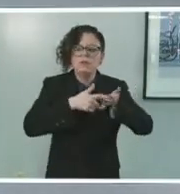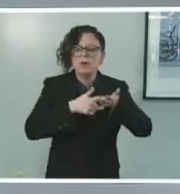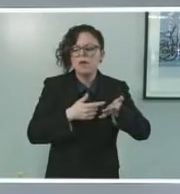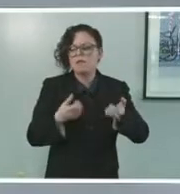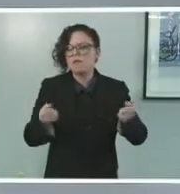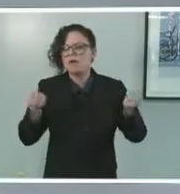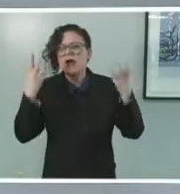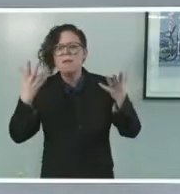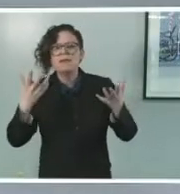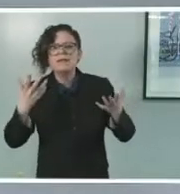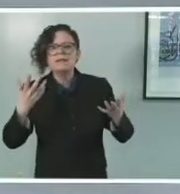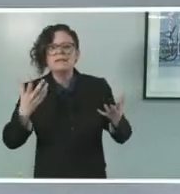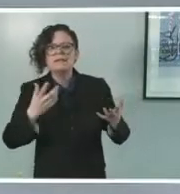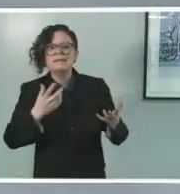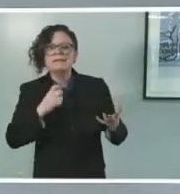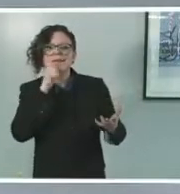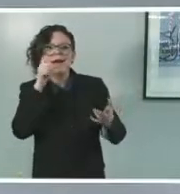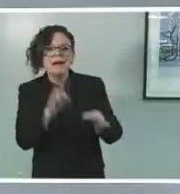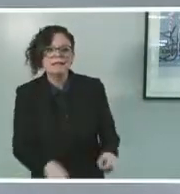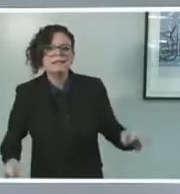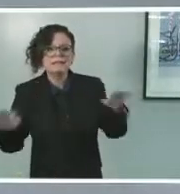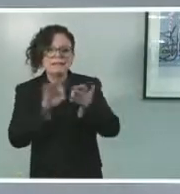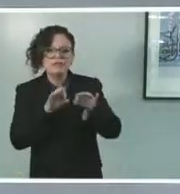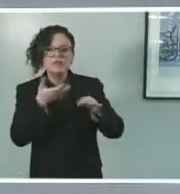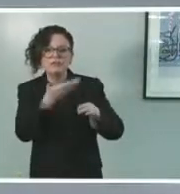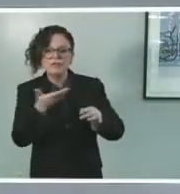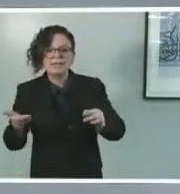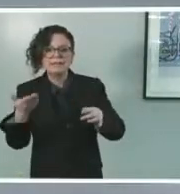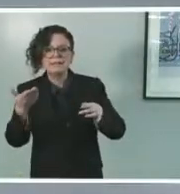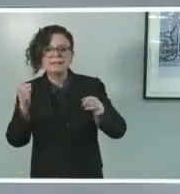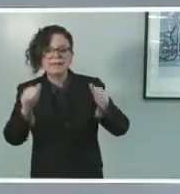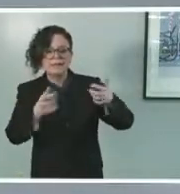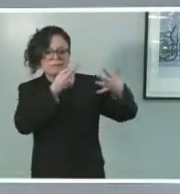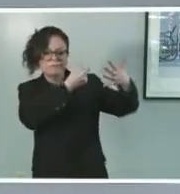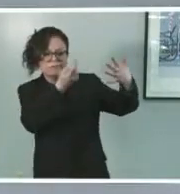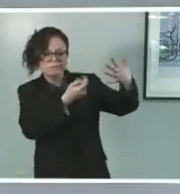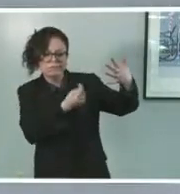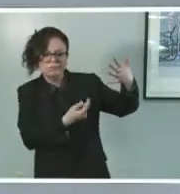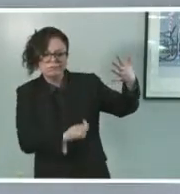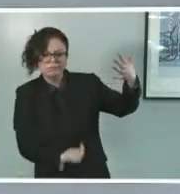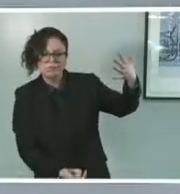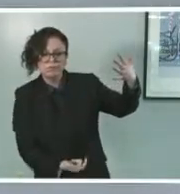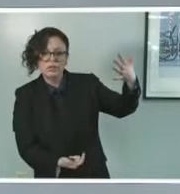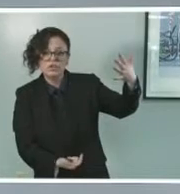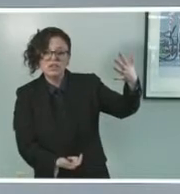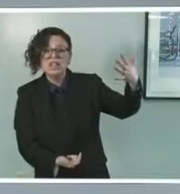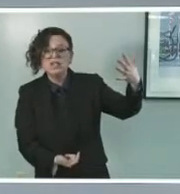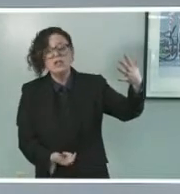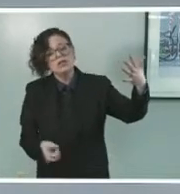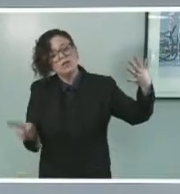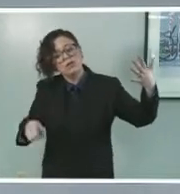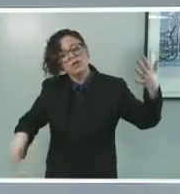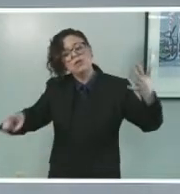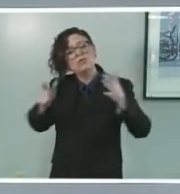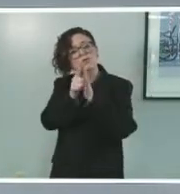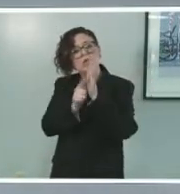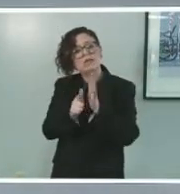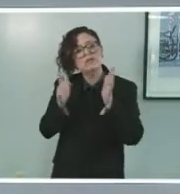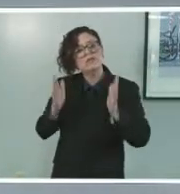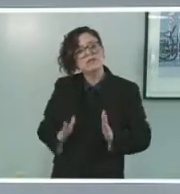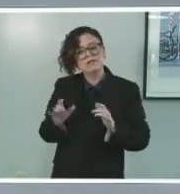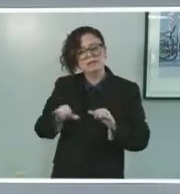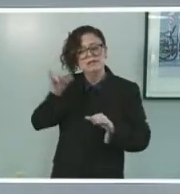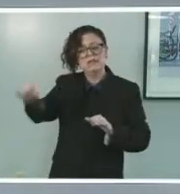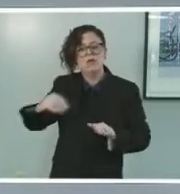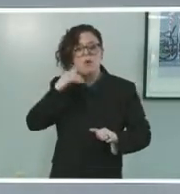non-essential items we can take off the table, right? So that these lawyers can stay at home or stay back in their office to avoid the person-to-person contact. We've